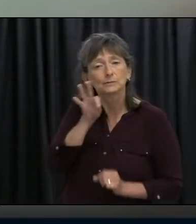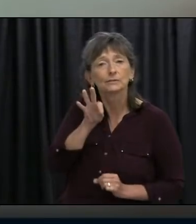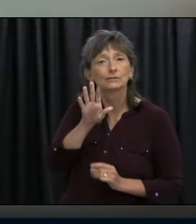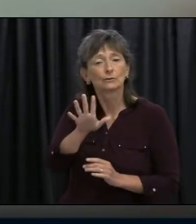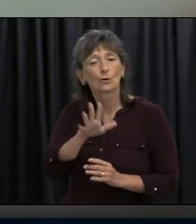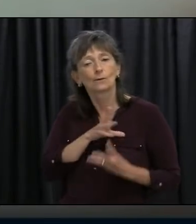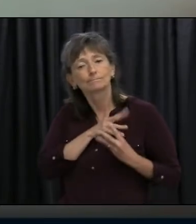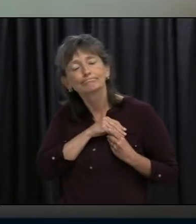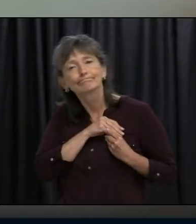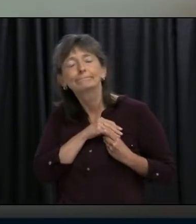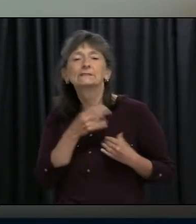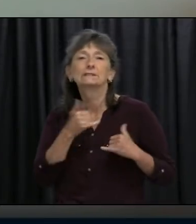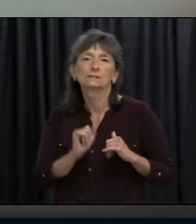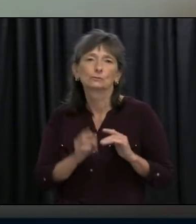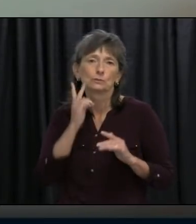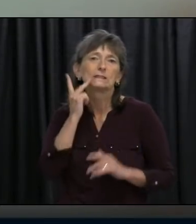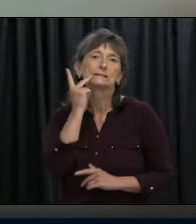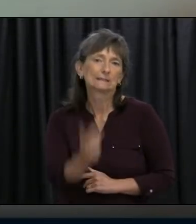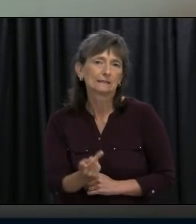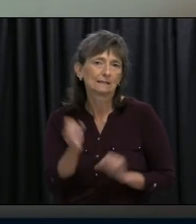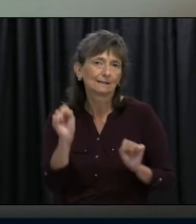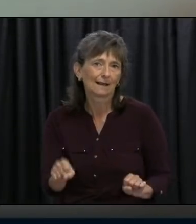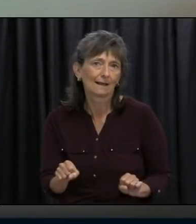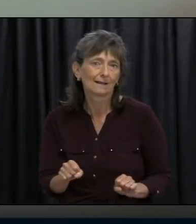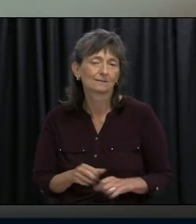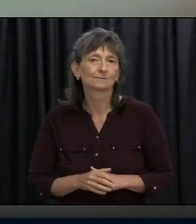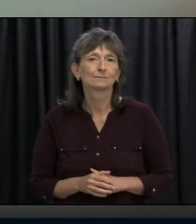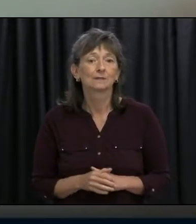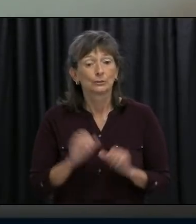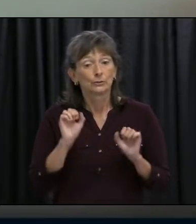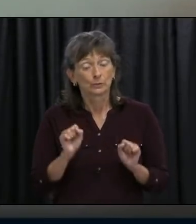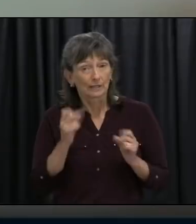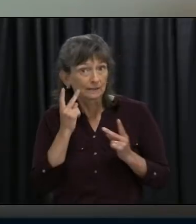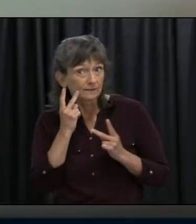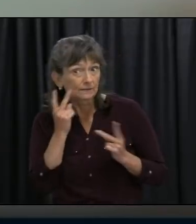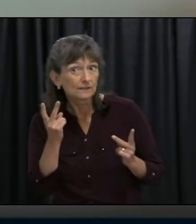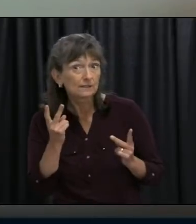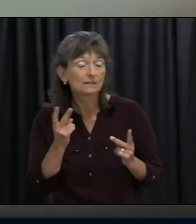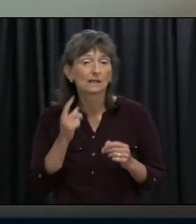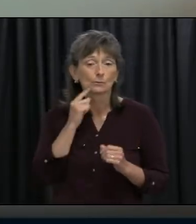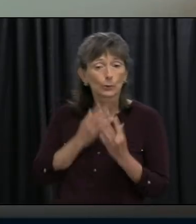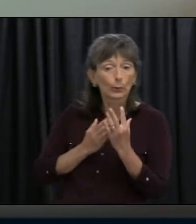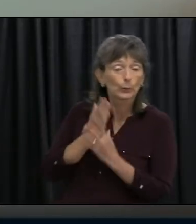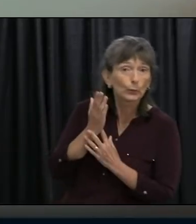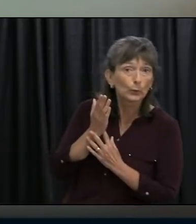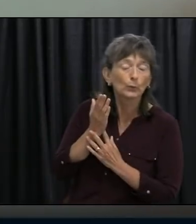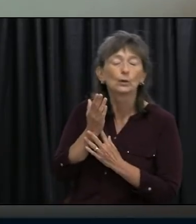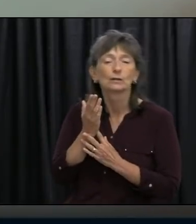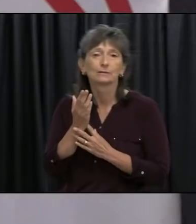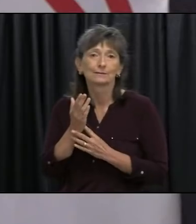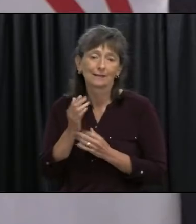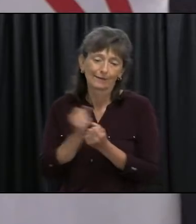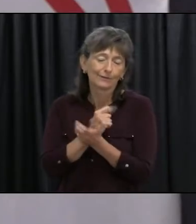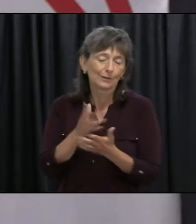will continue to shine through. We can do this, Newfoundland and Labrador, and we will do it together. Thank you.